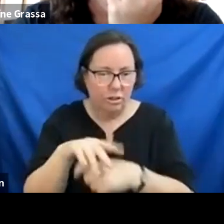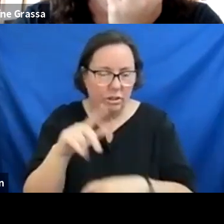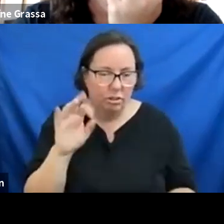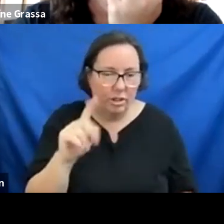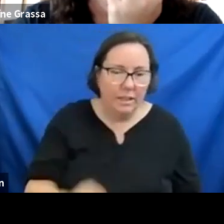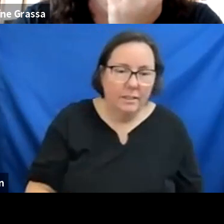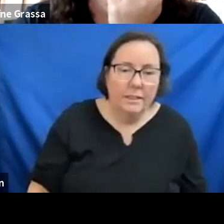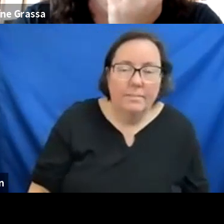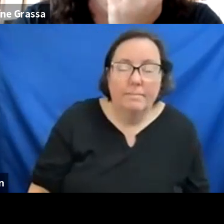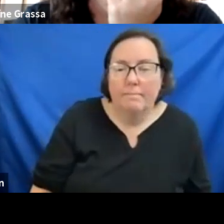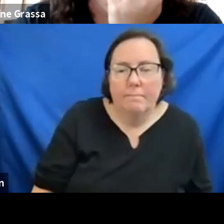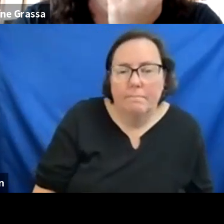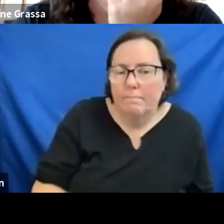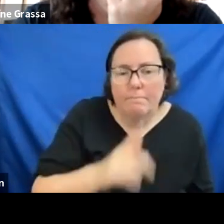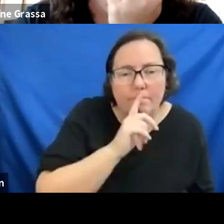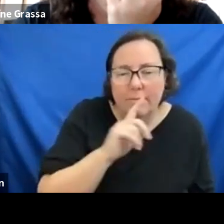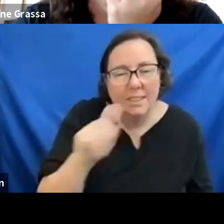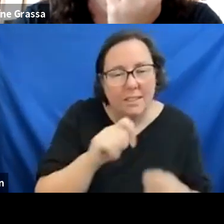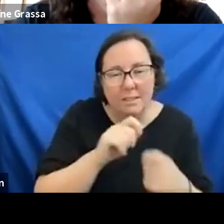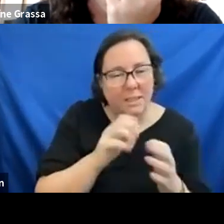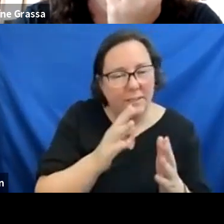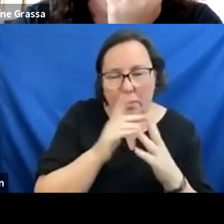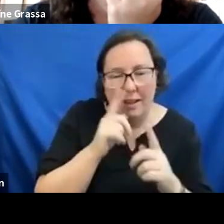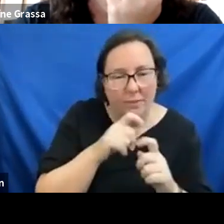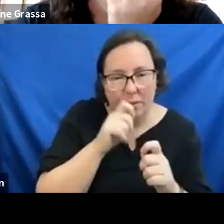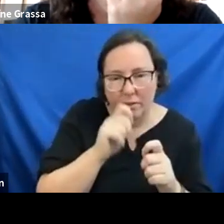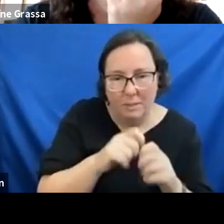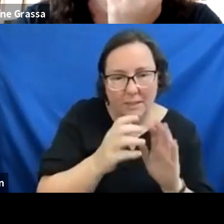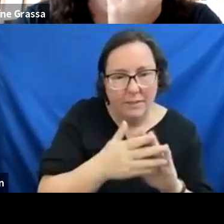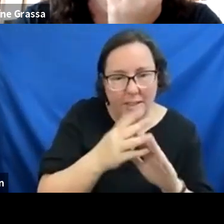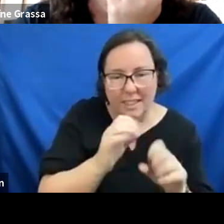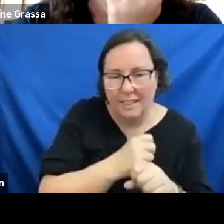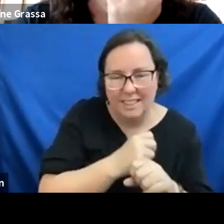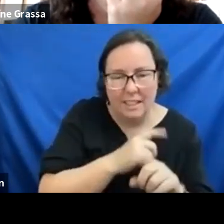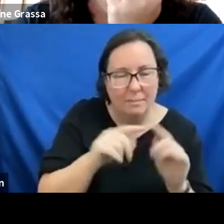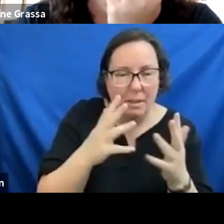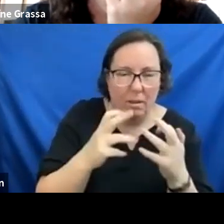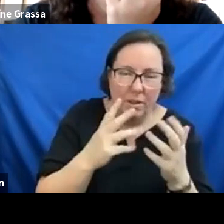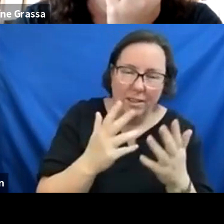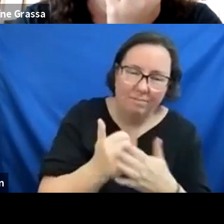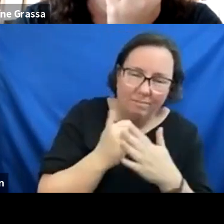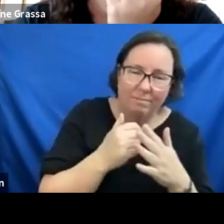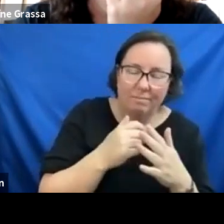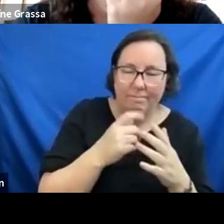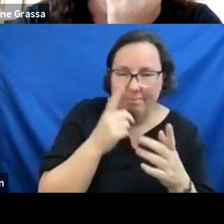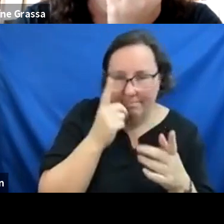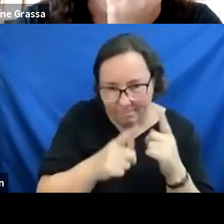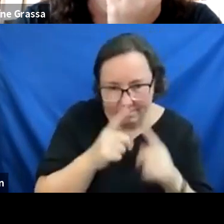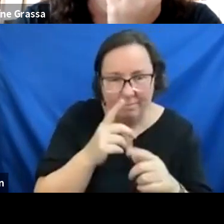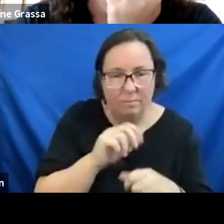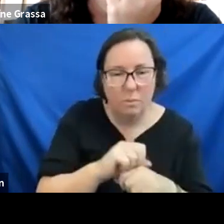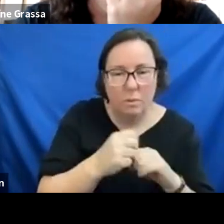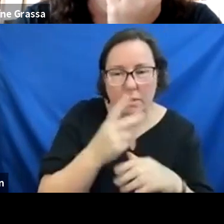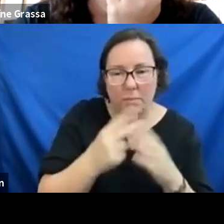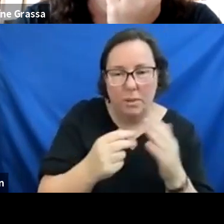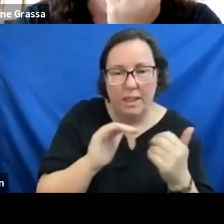So it's not a very specific data request, but I'd like to maybe work with you both to figure out how